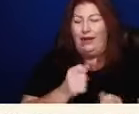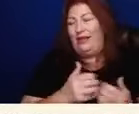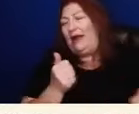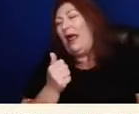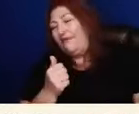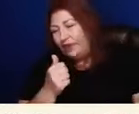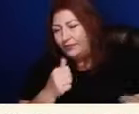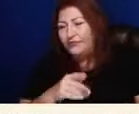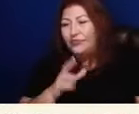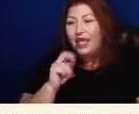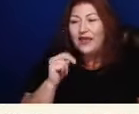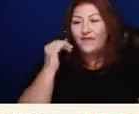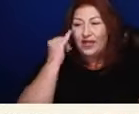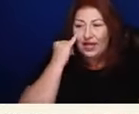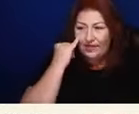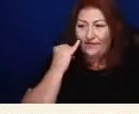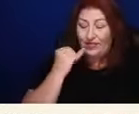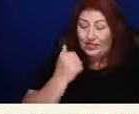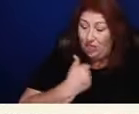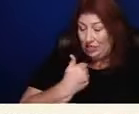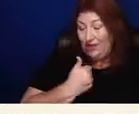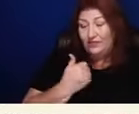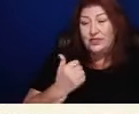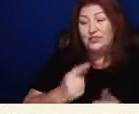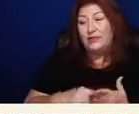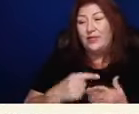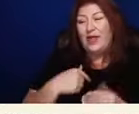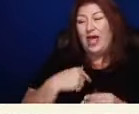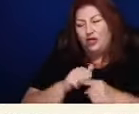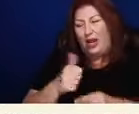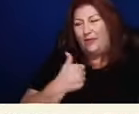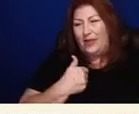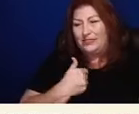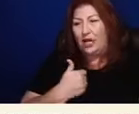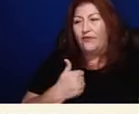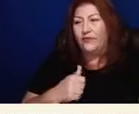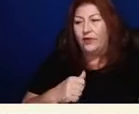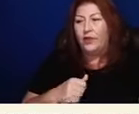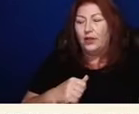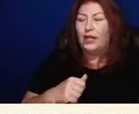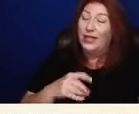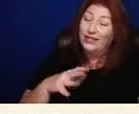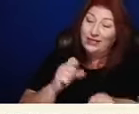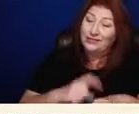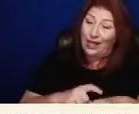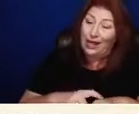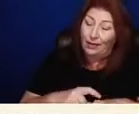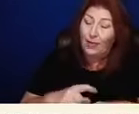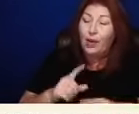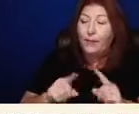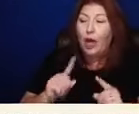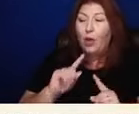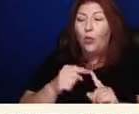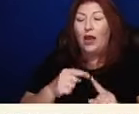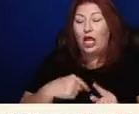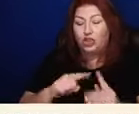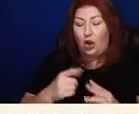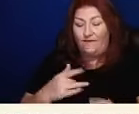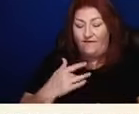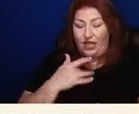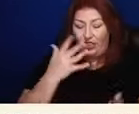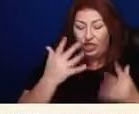even if it's ourselves sometimes, so I've had to train myself, and it takes practice and it takes time. But when I start feeling those shame storms